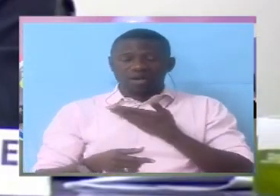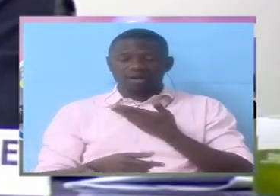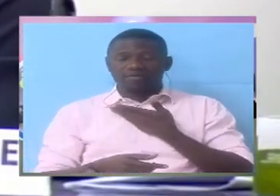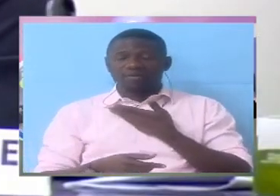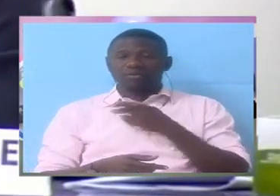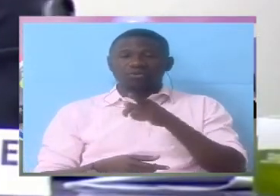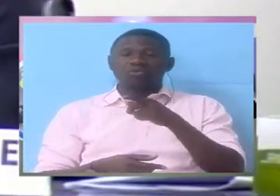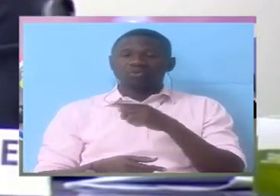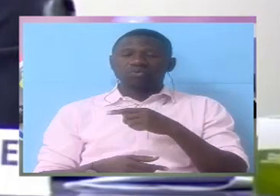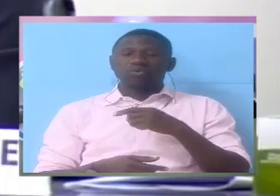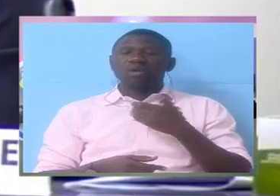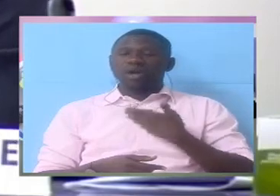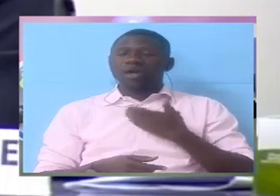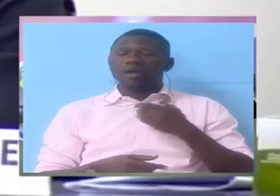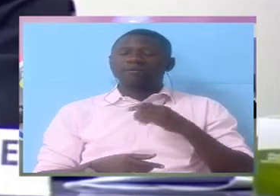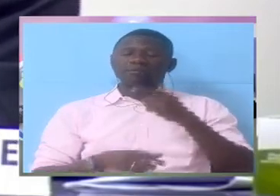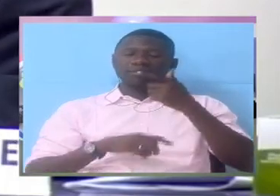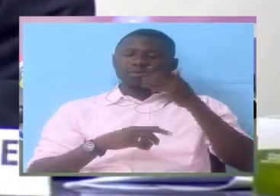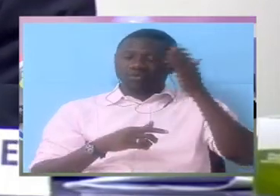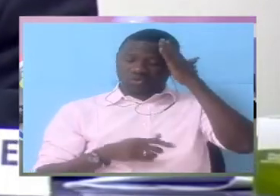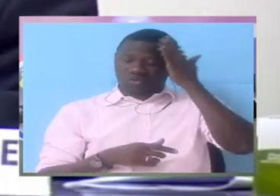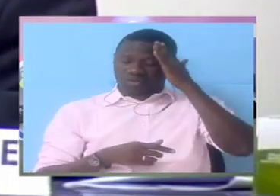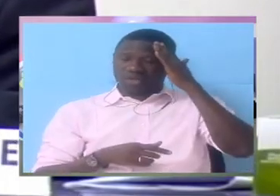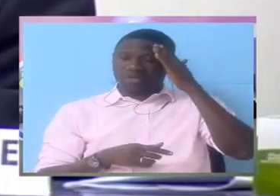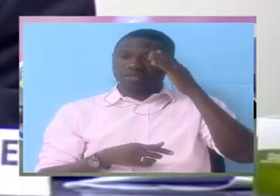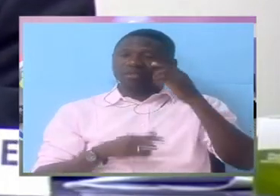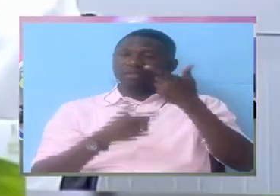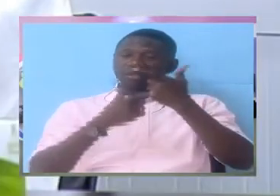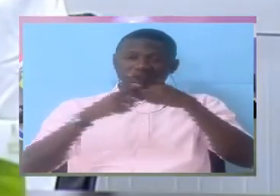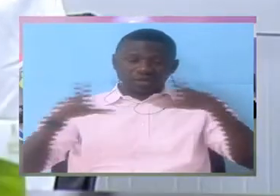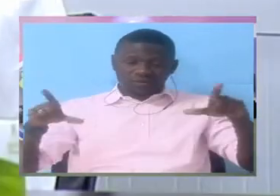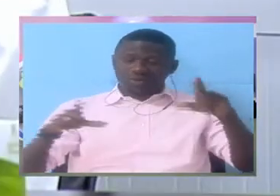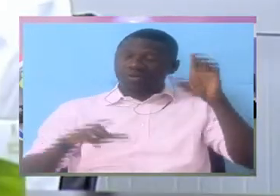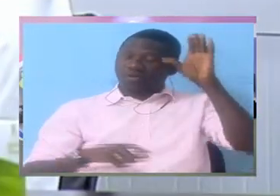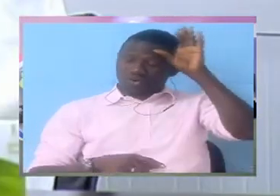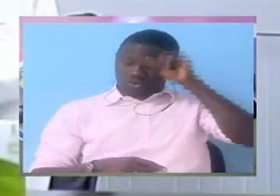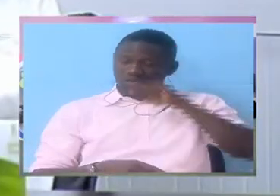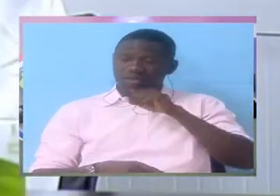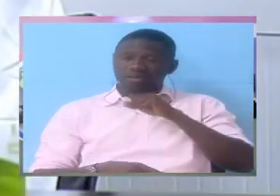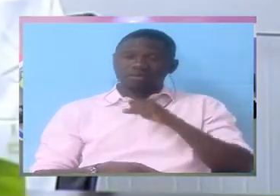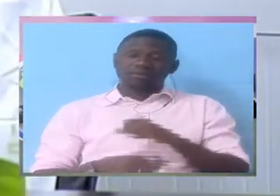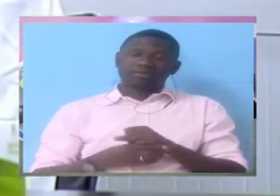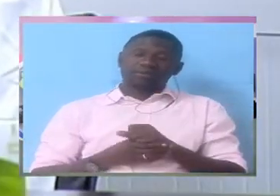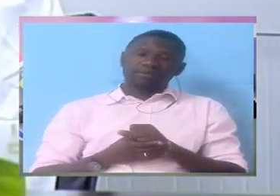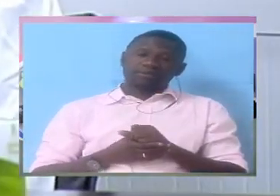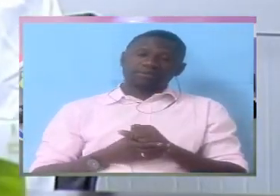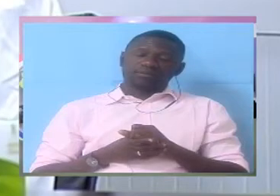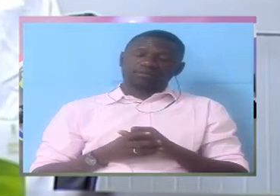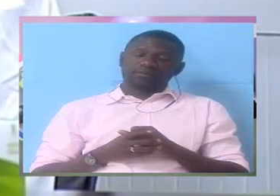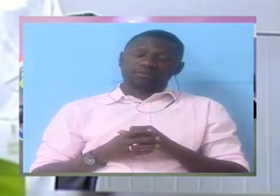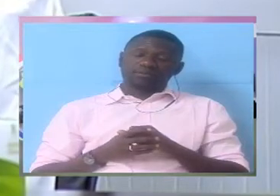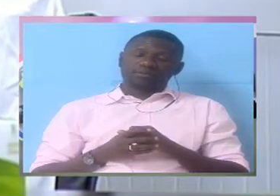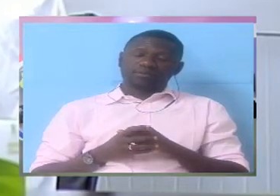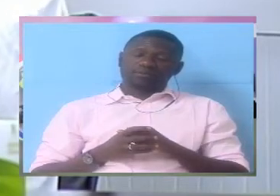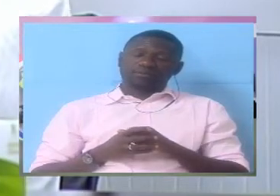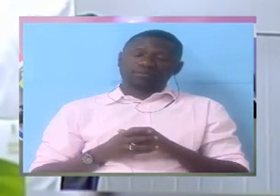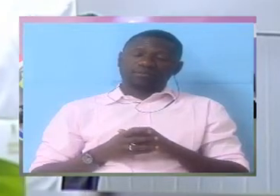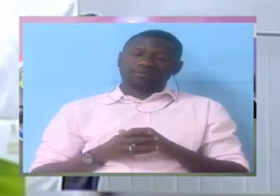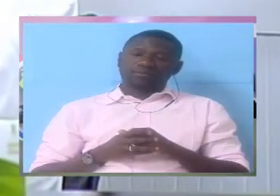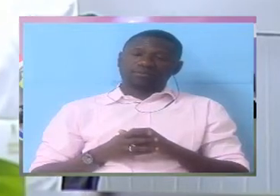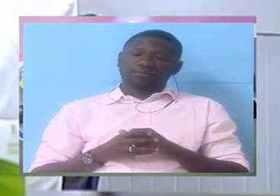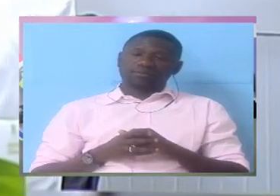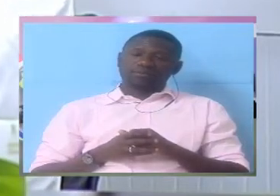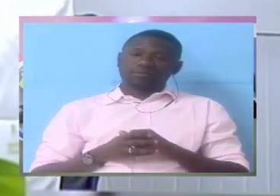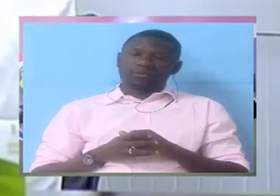You are proficient in the language, and that's the most important thing. Mantra nyosea bendo jande. Yetubabu kangonyi ya mwela aseneyati